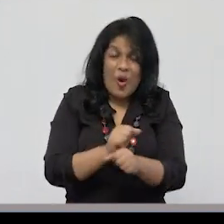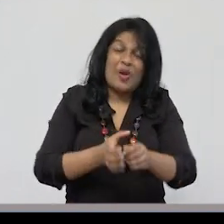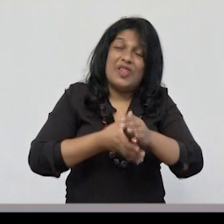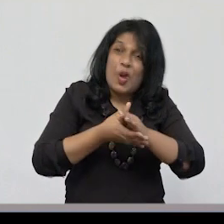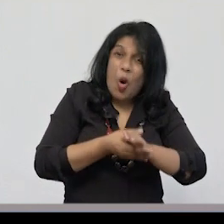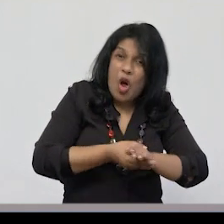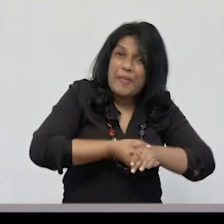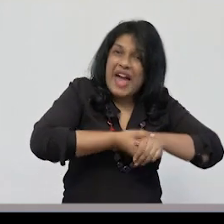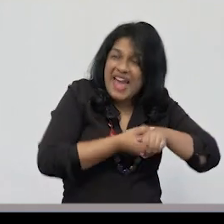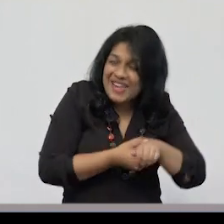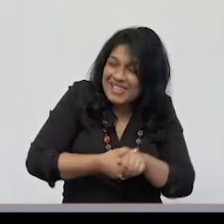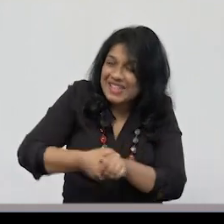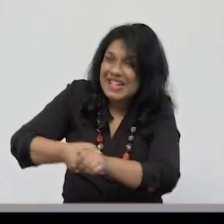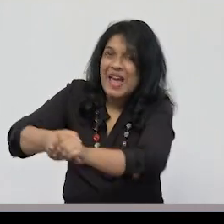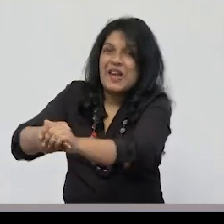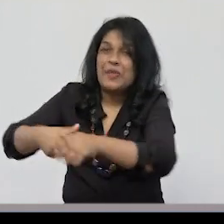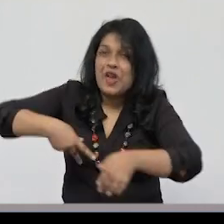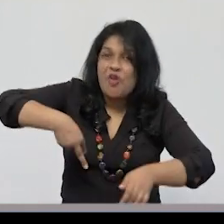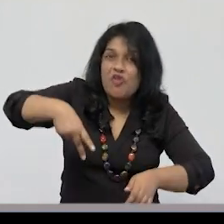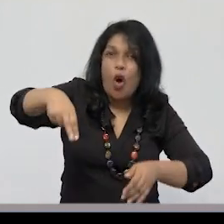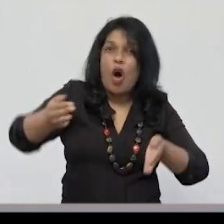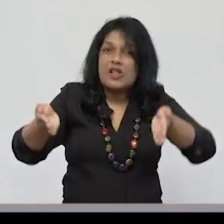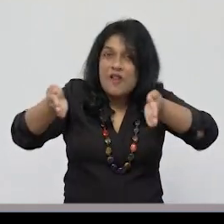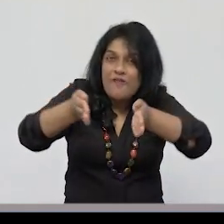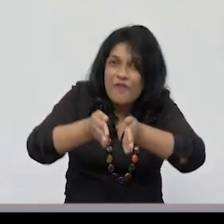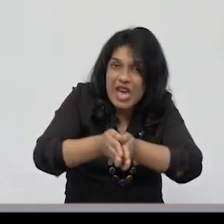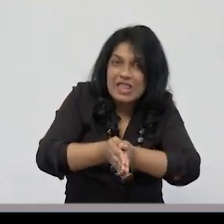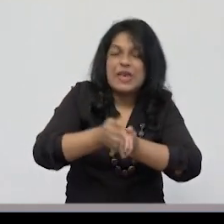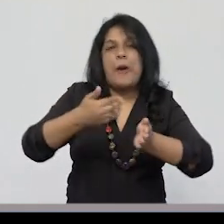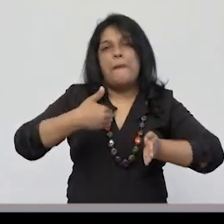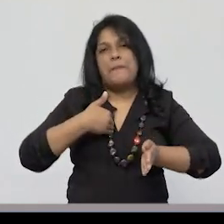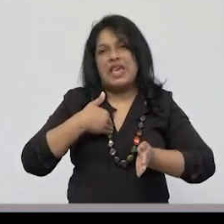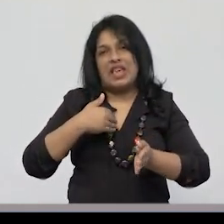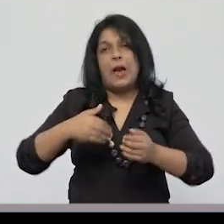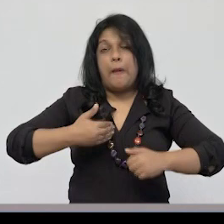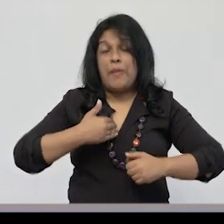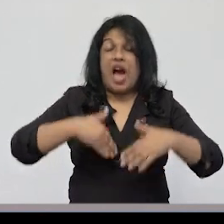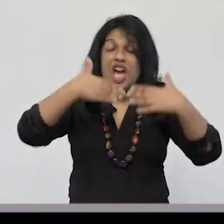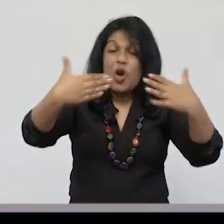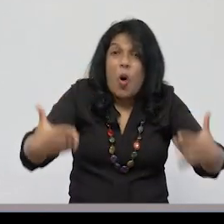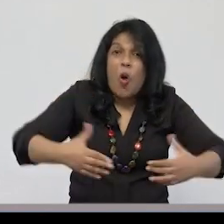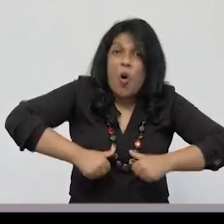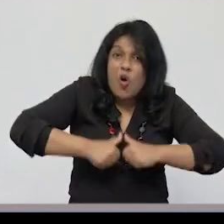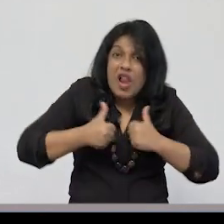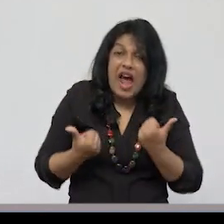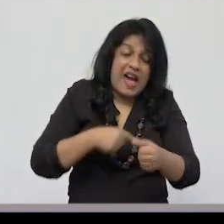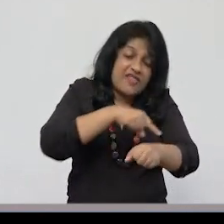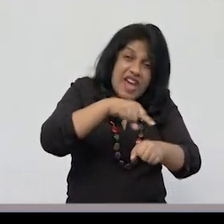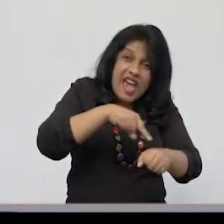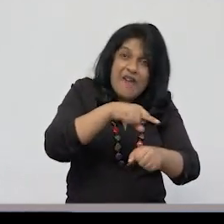you there. He will never let you handle more than you can